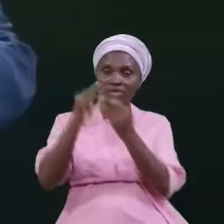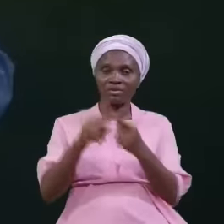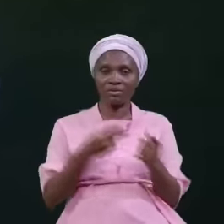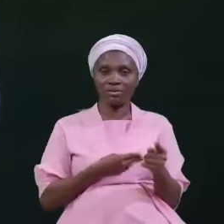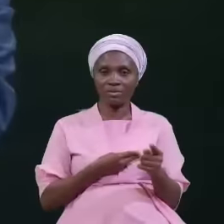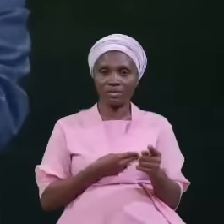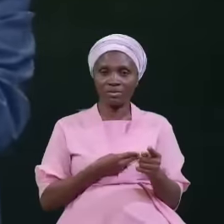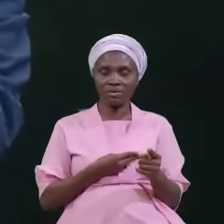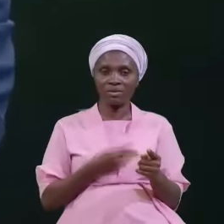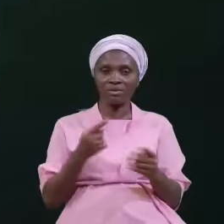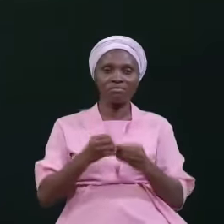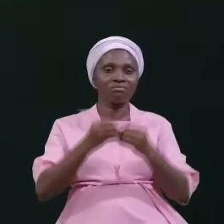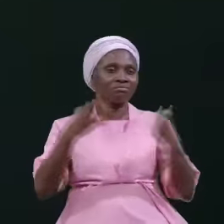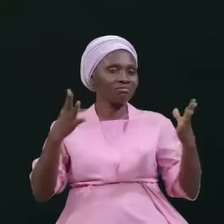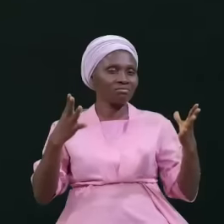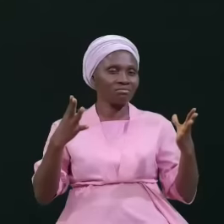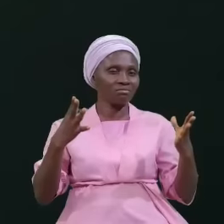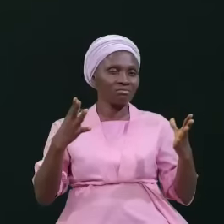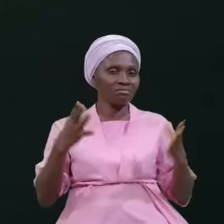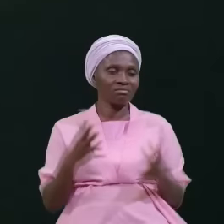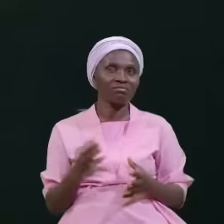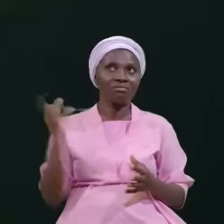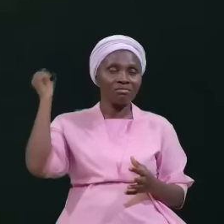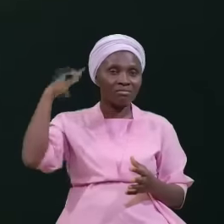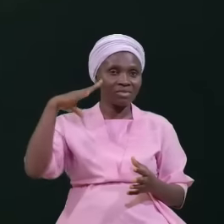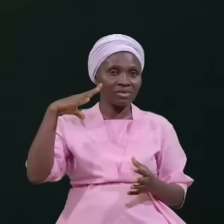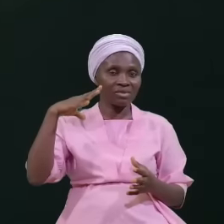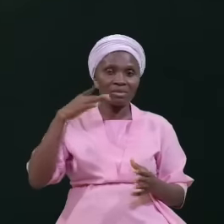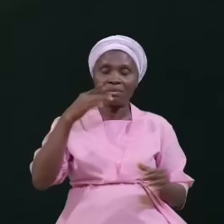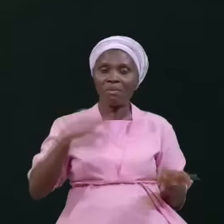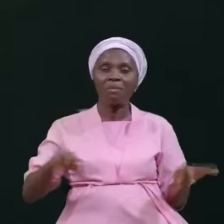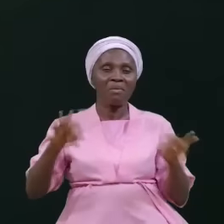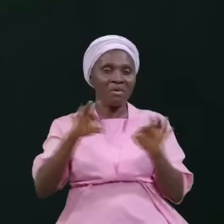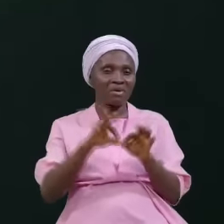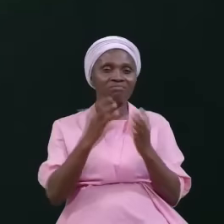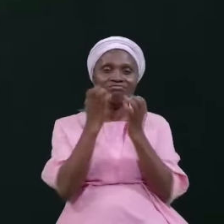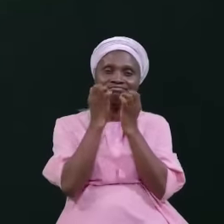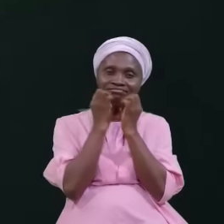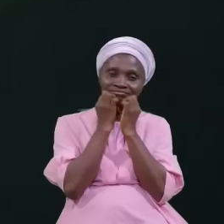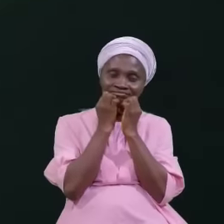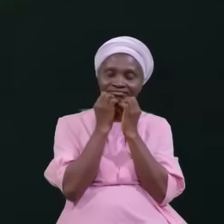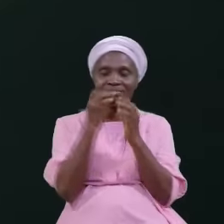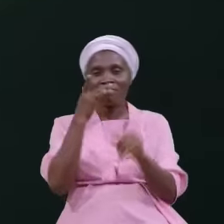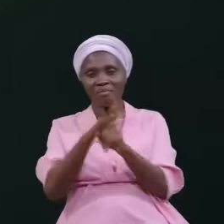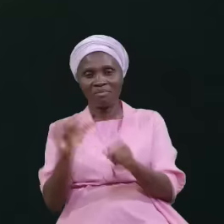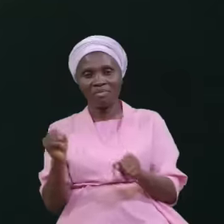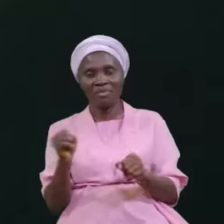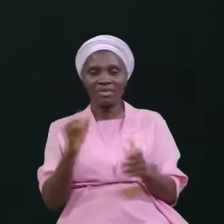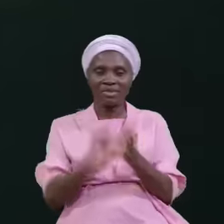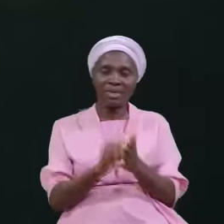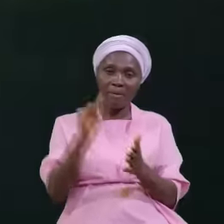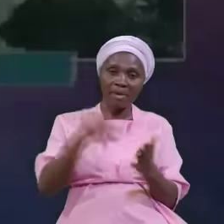exceeding great and precious promises, that by these ye may be partakers of the